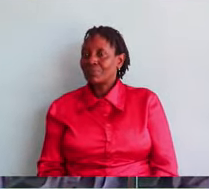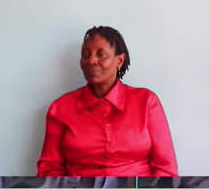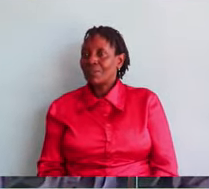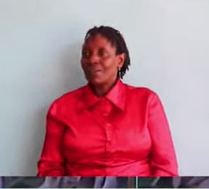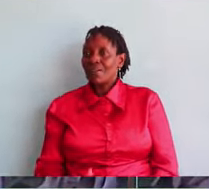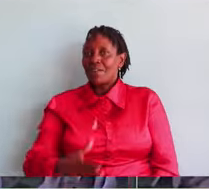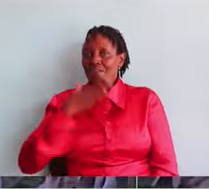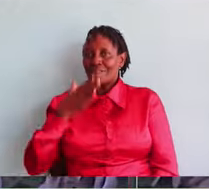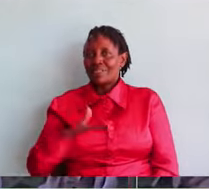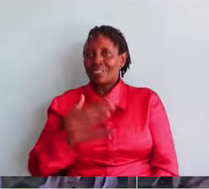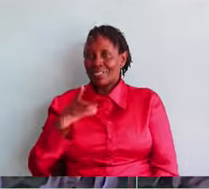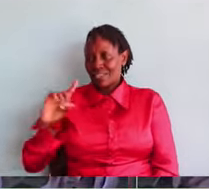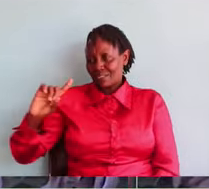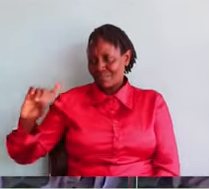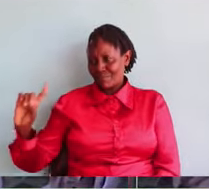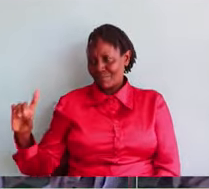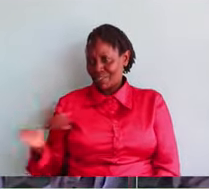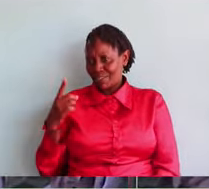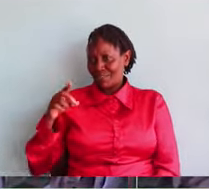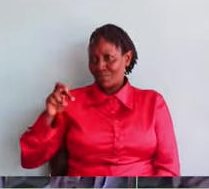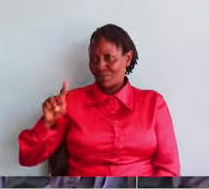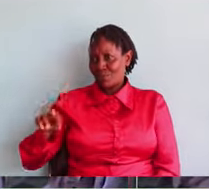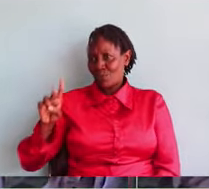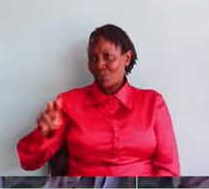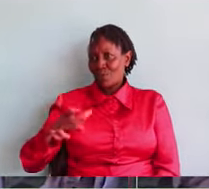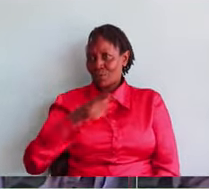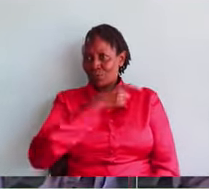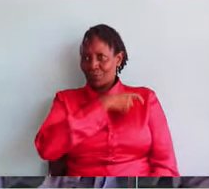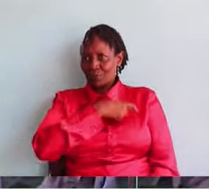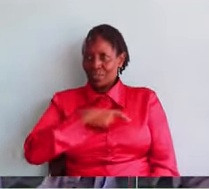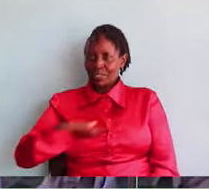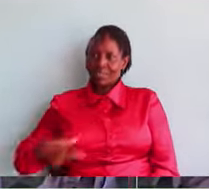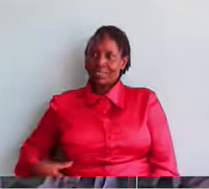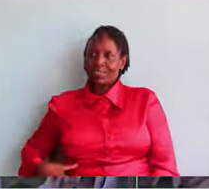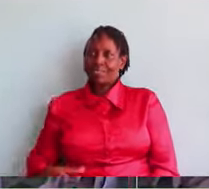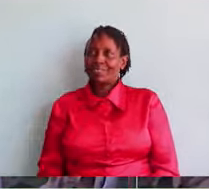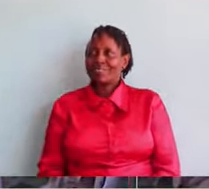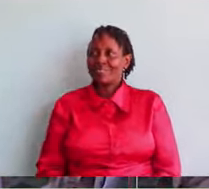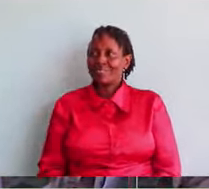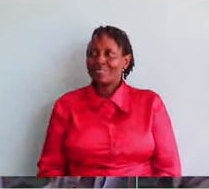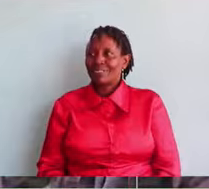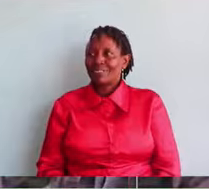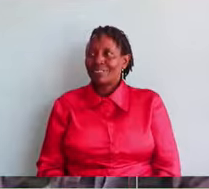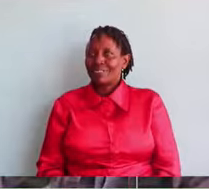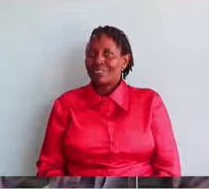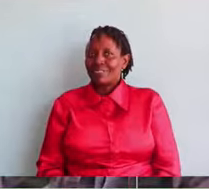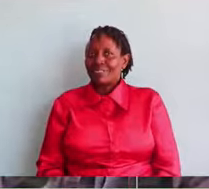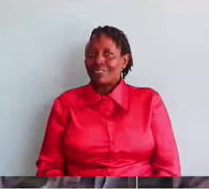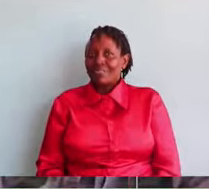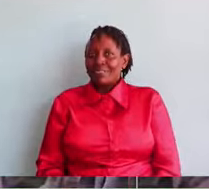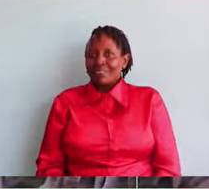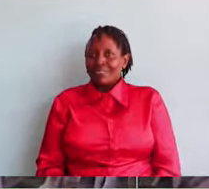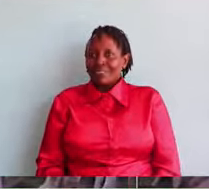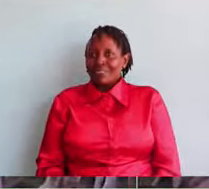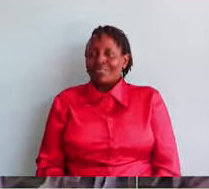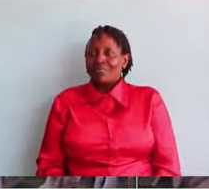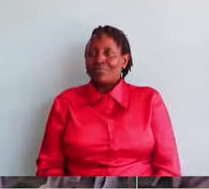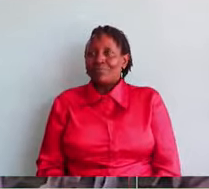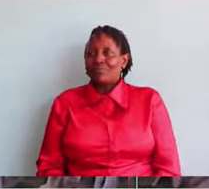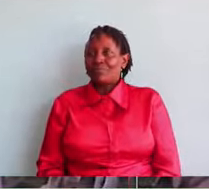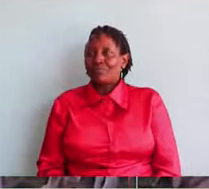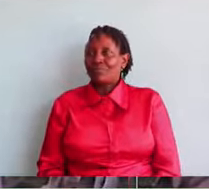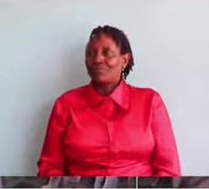also not get lost anywhere, but they can also find some wonderful fellowship. Our ushers will send them to lead them to our Karibu Lodge. So